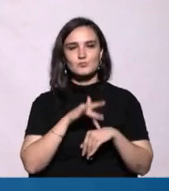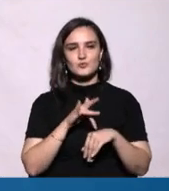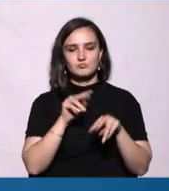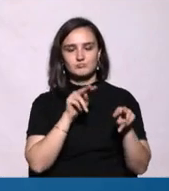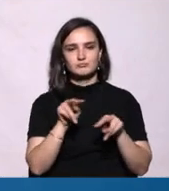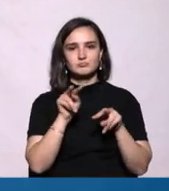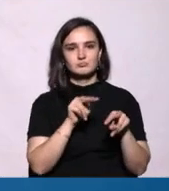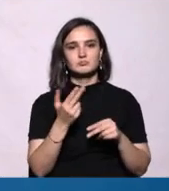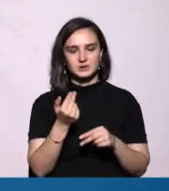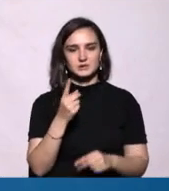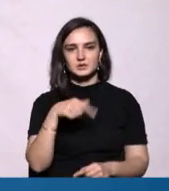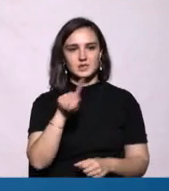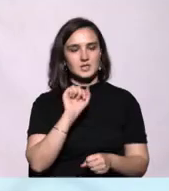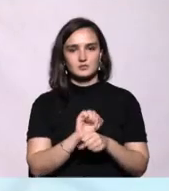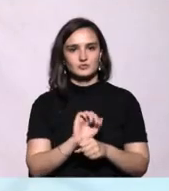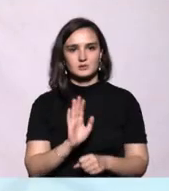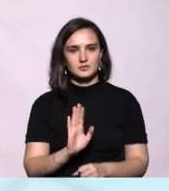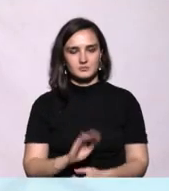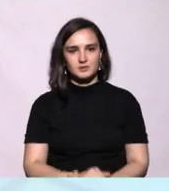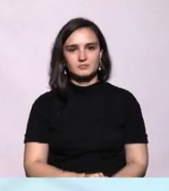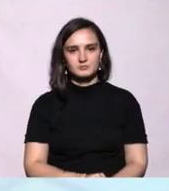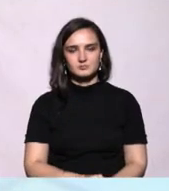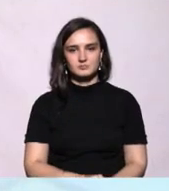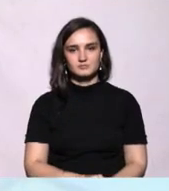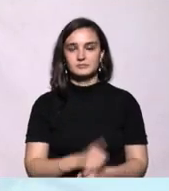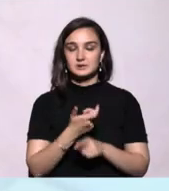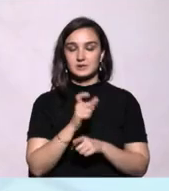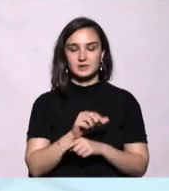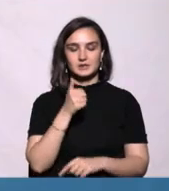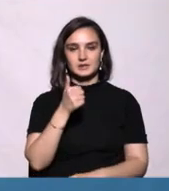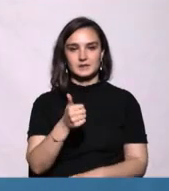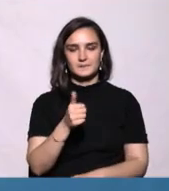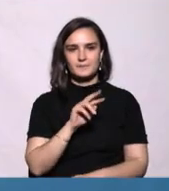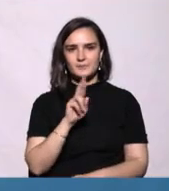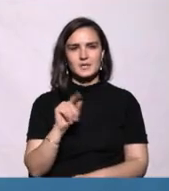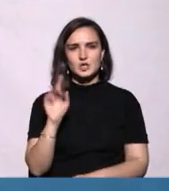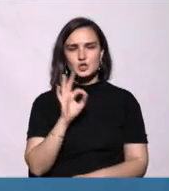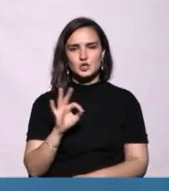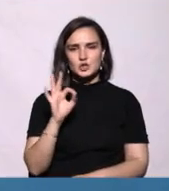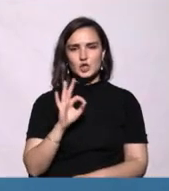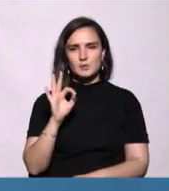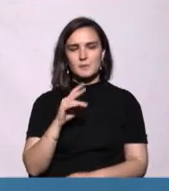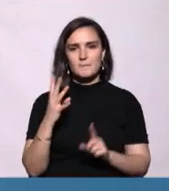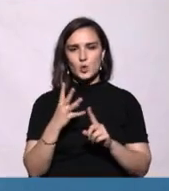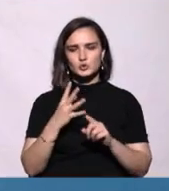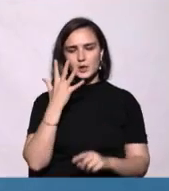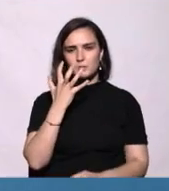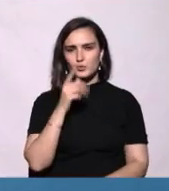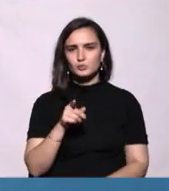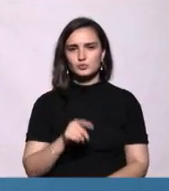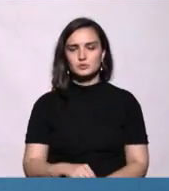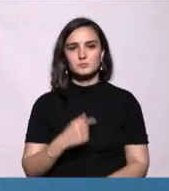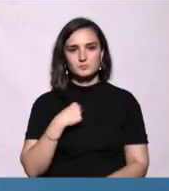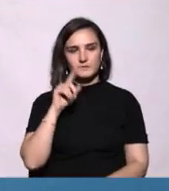activity. Yeah, they don't stop. Really? Yeah. Great. And, what about the fourth picture, Zach?